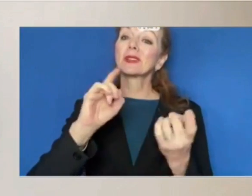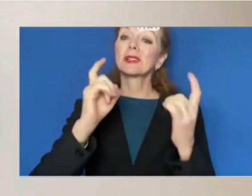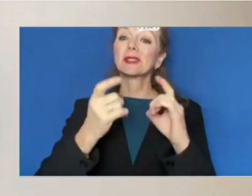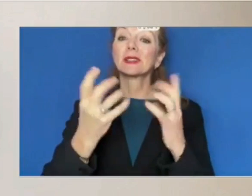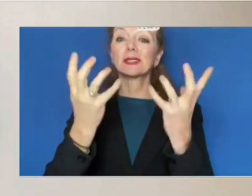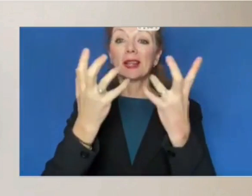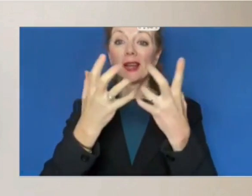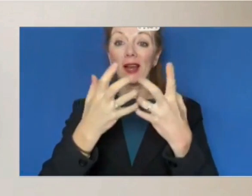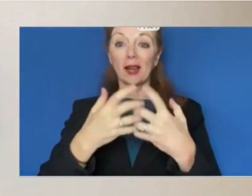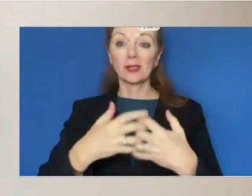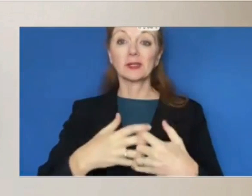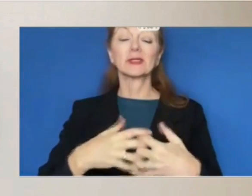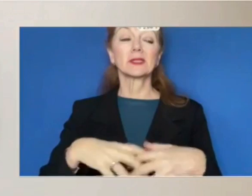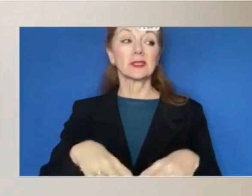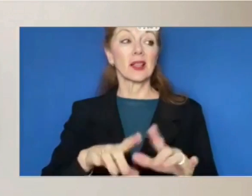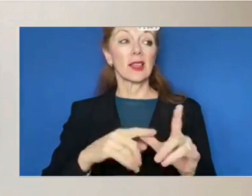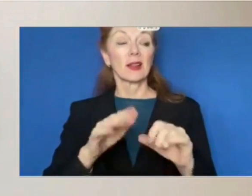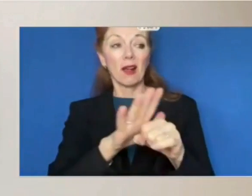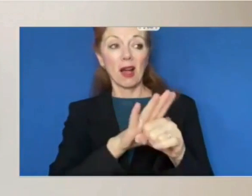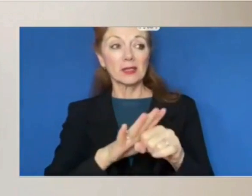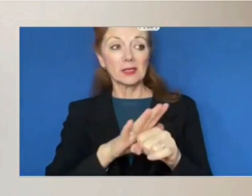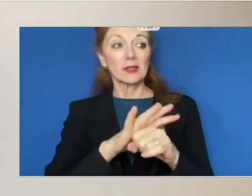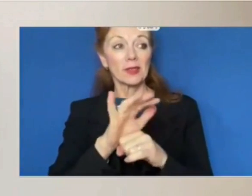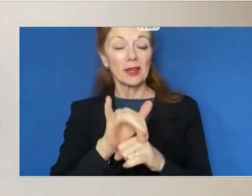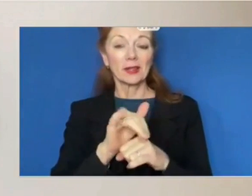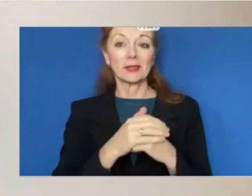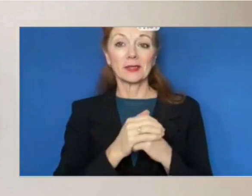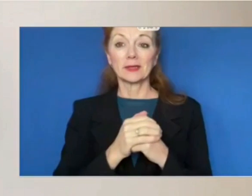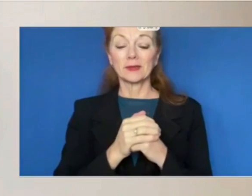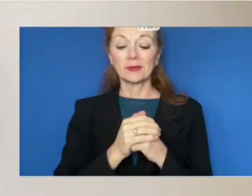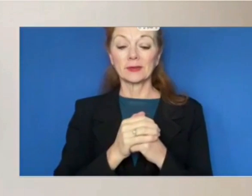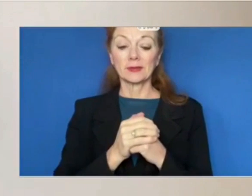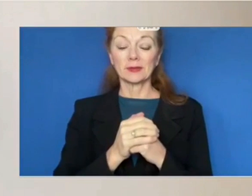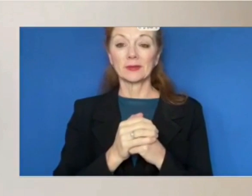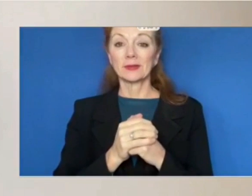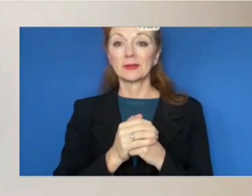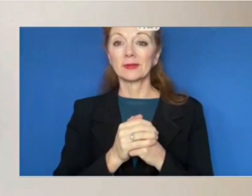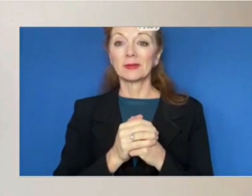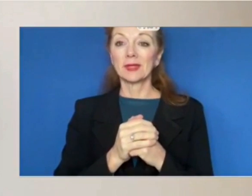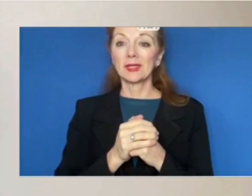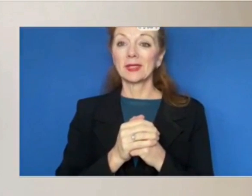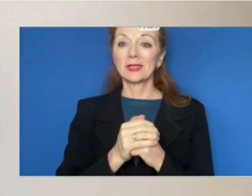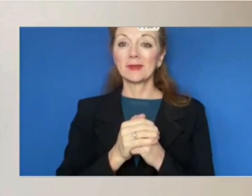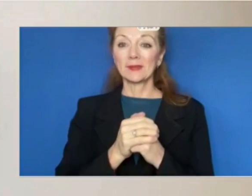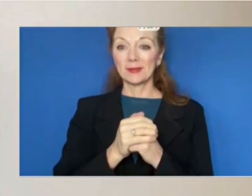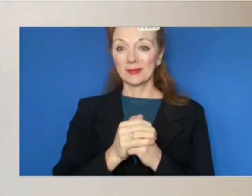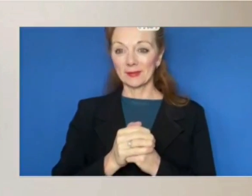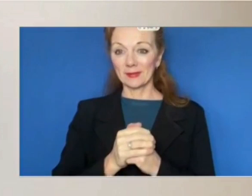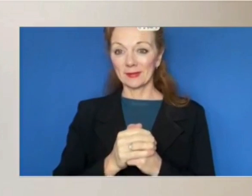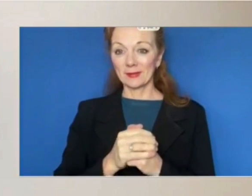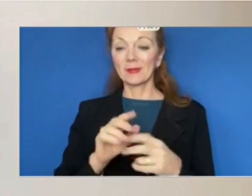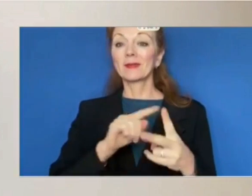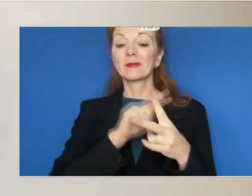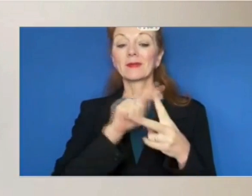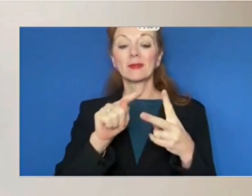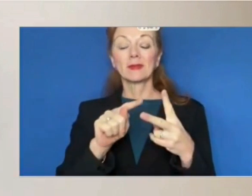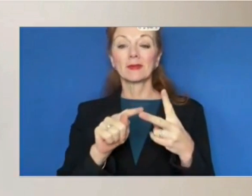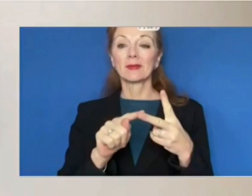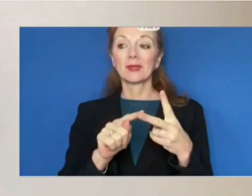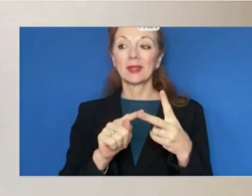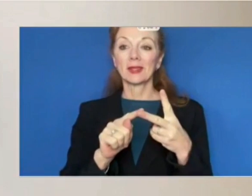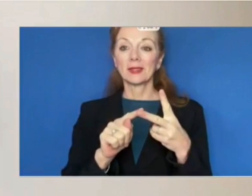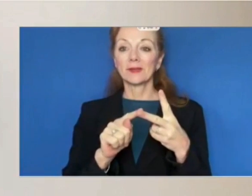little context in that and the things that we're seeing and trying to address. The second thing that we are